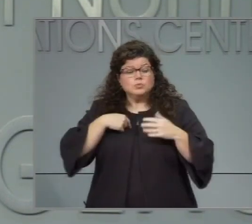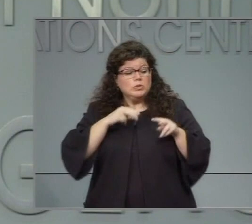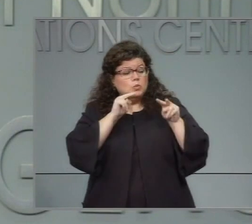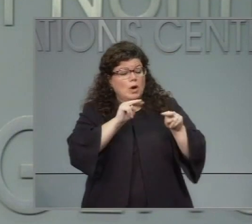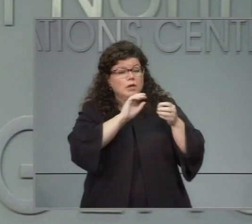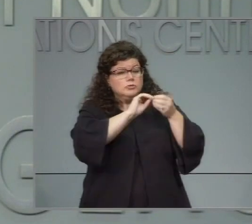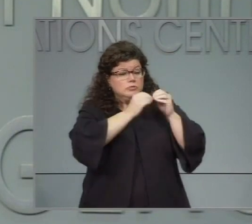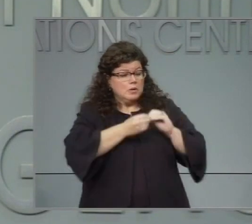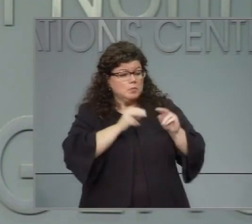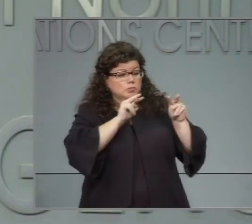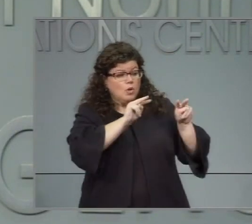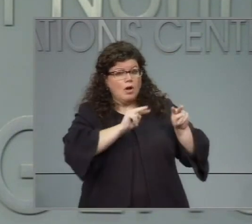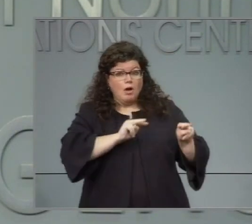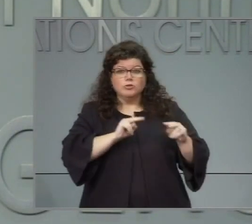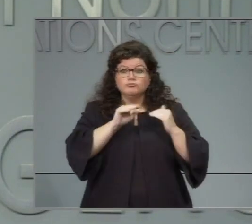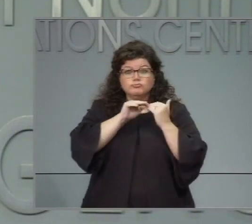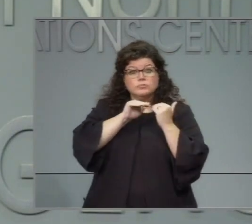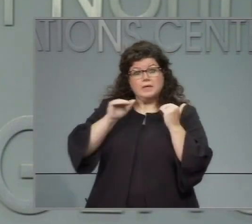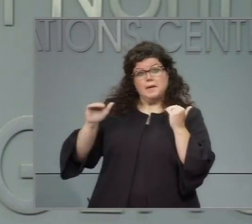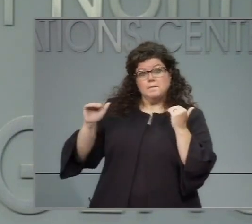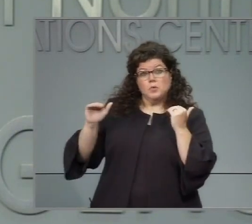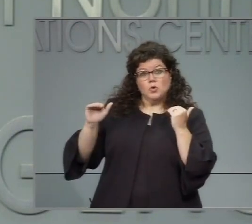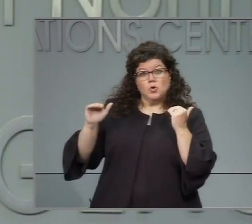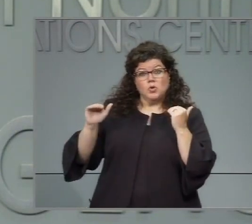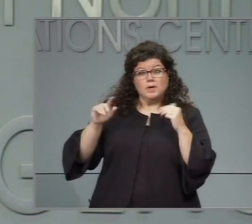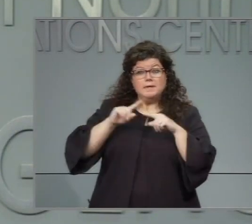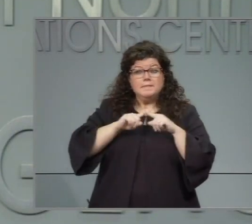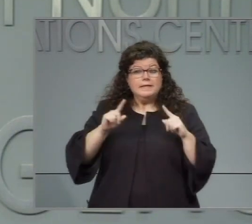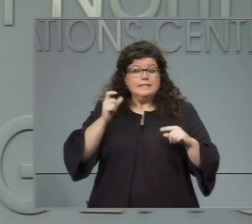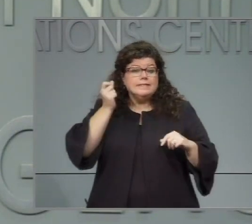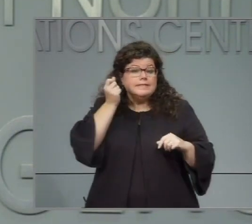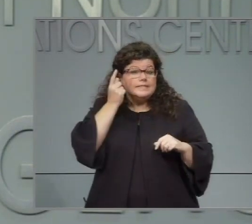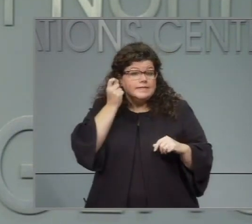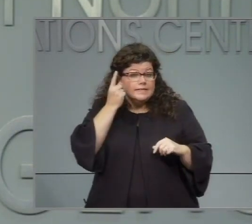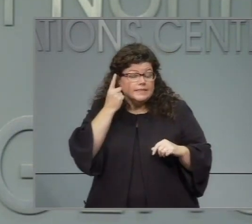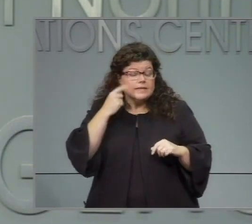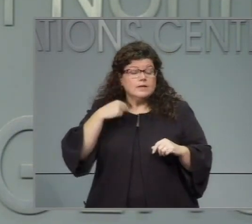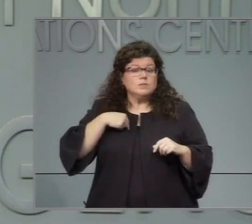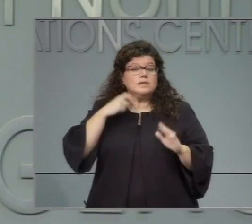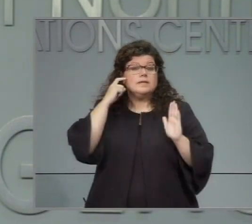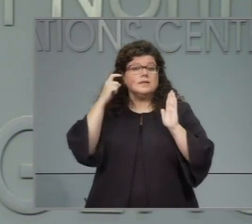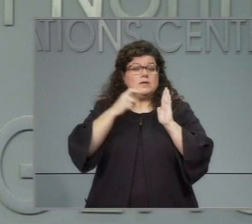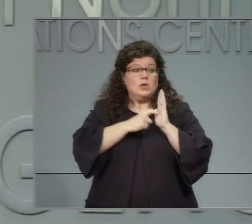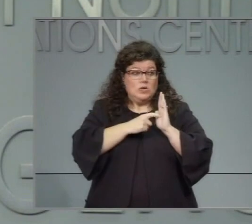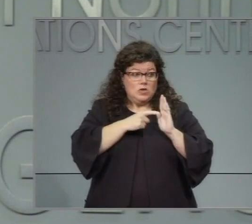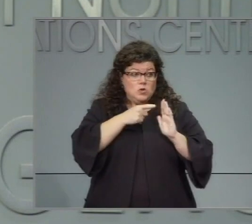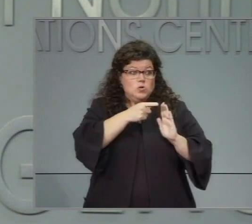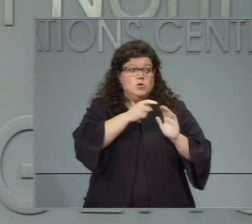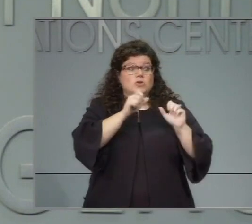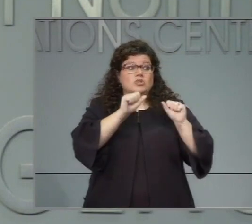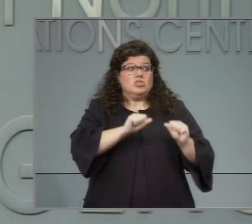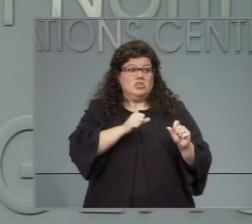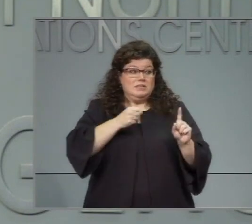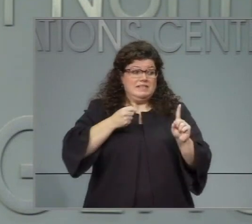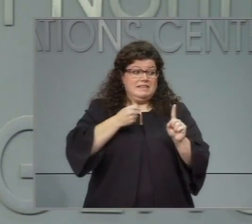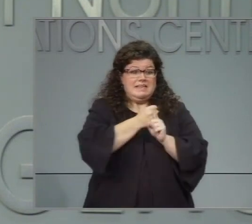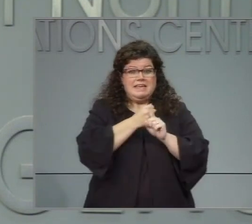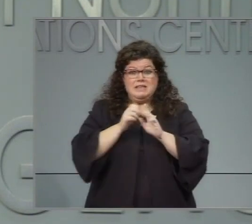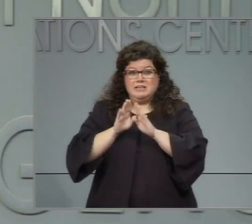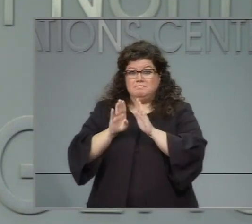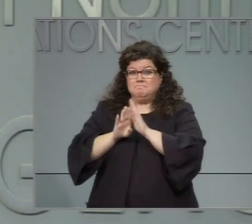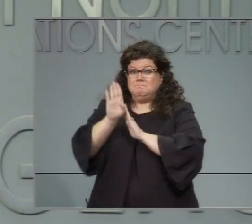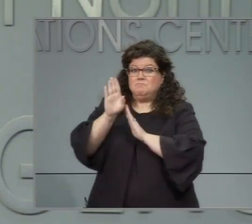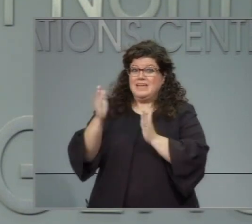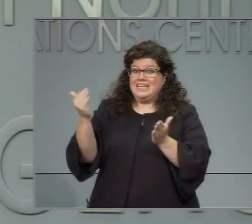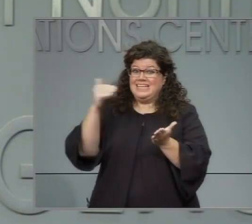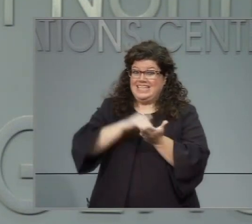stable. But I have to tell you that we see warning signs that the disease could spike again here and across